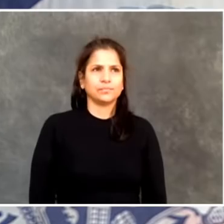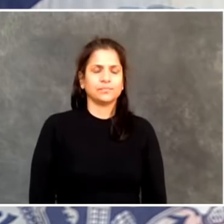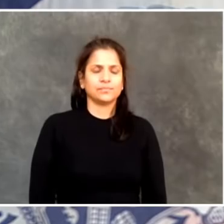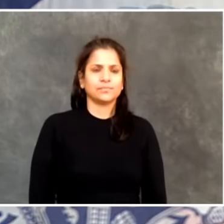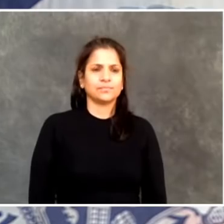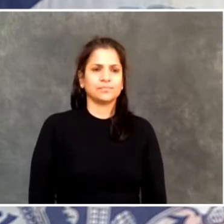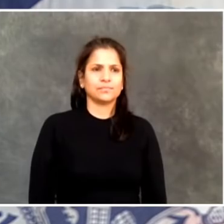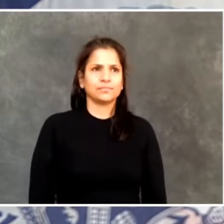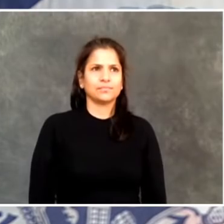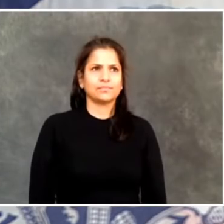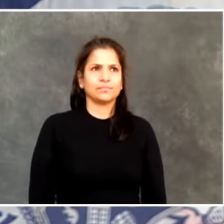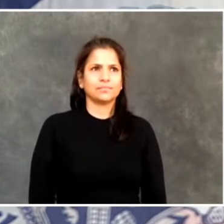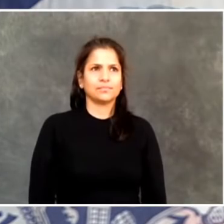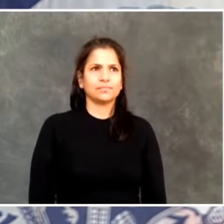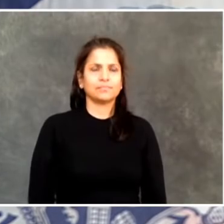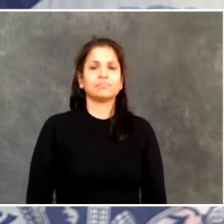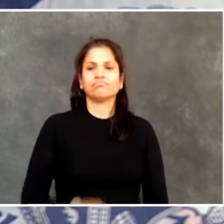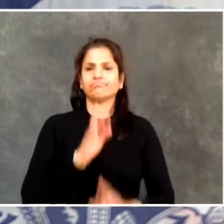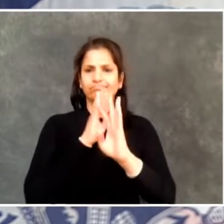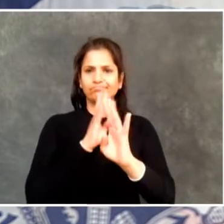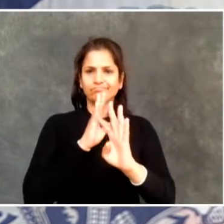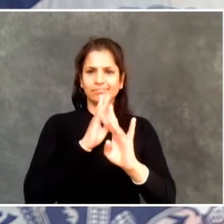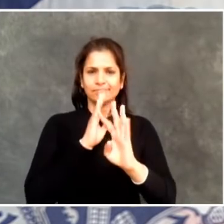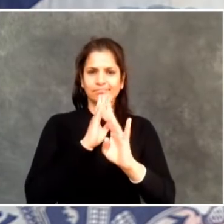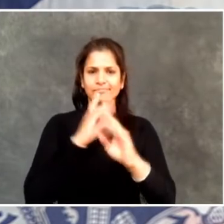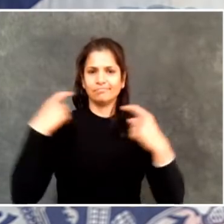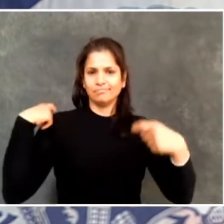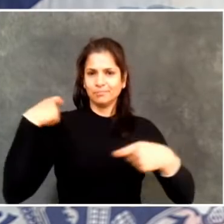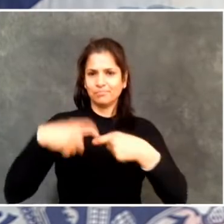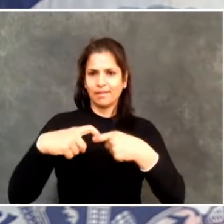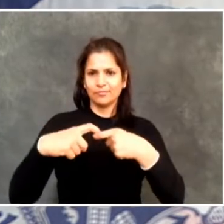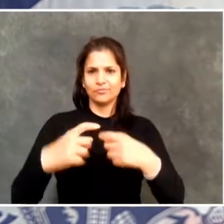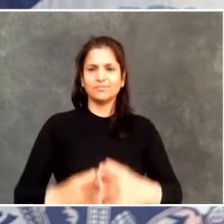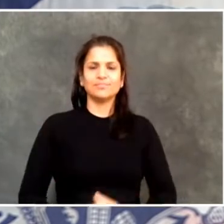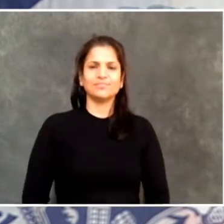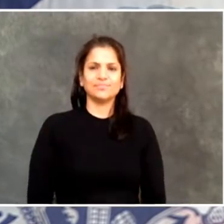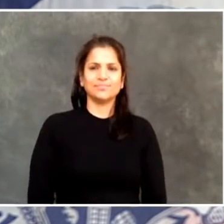no podemos bajar la guardia.